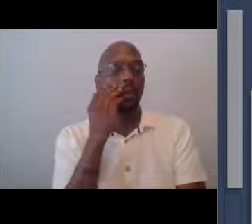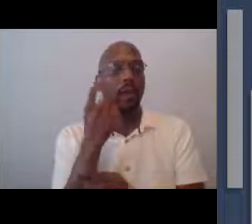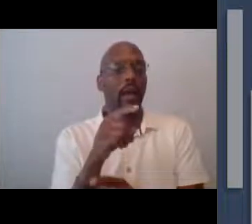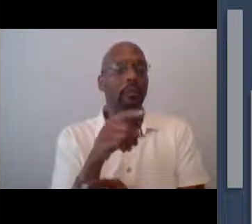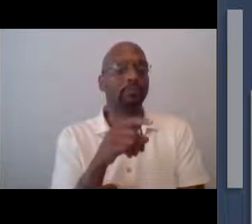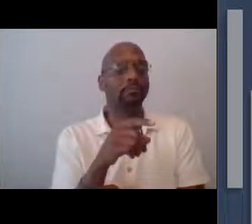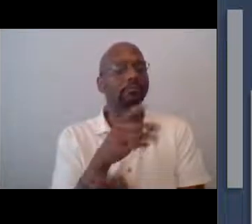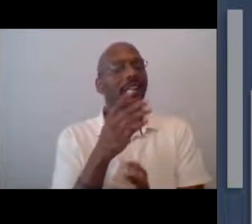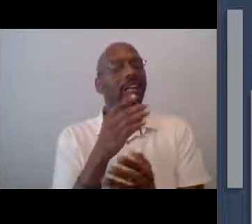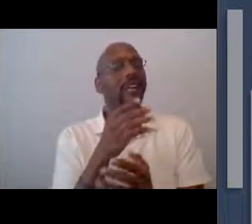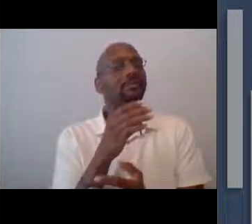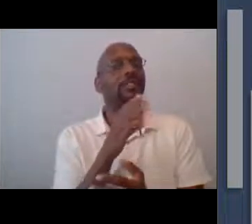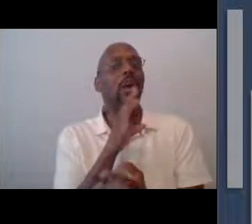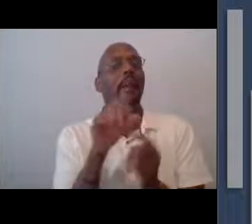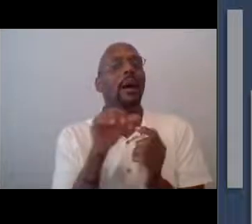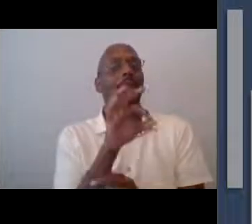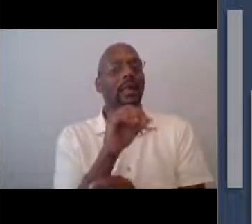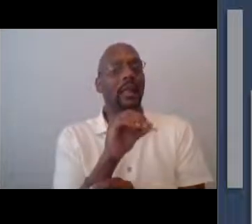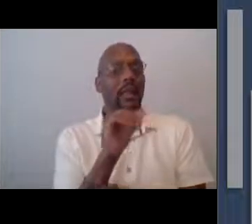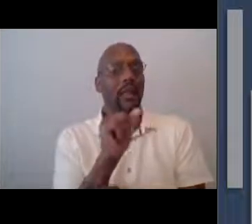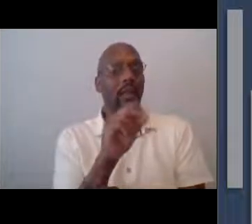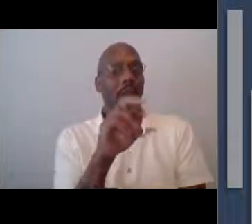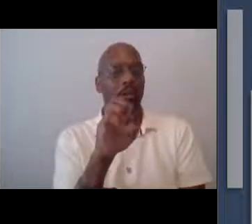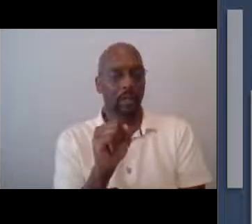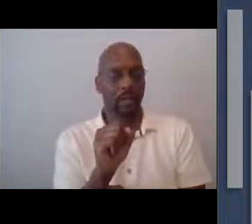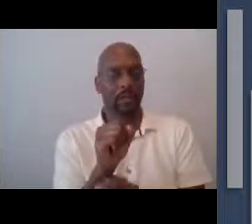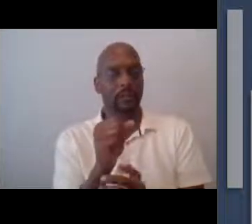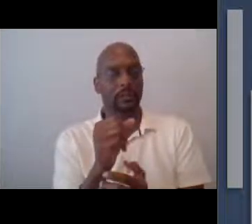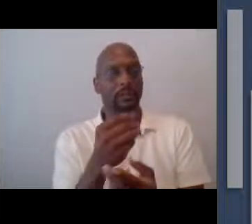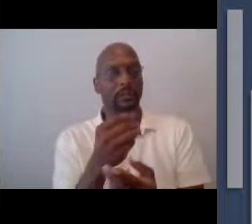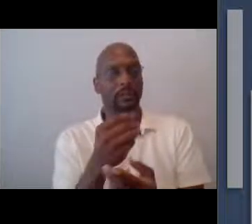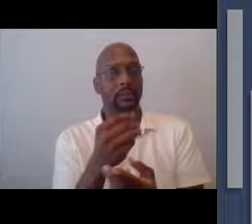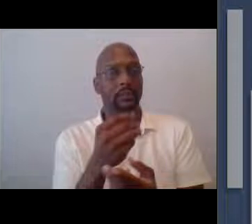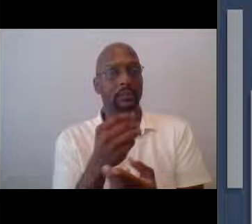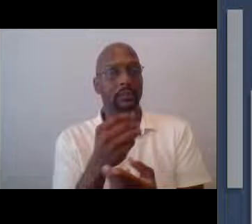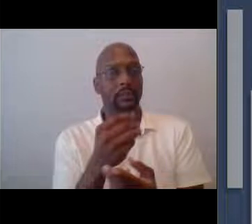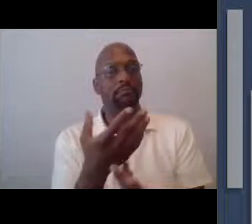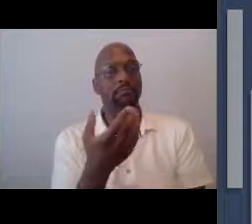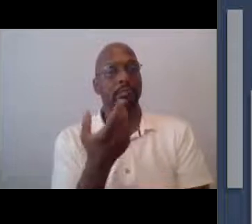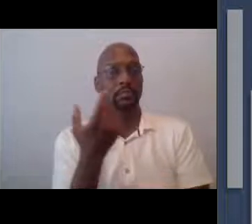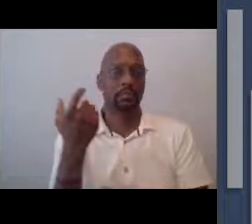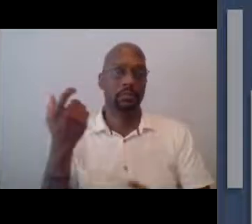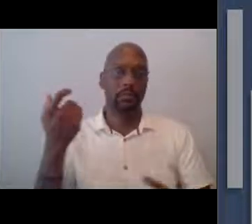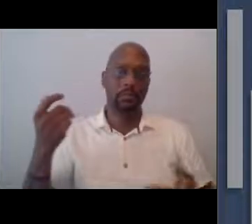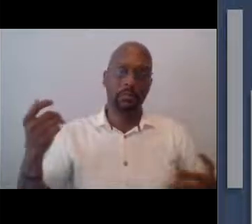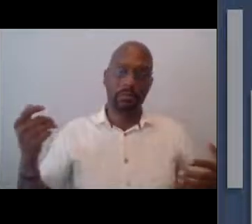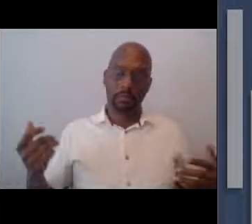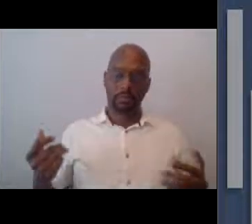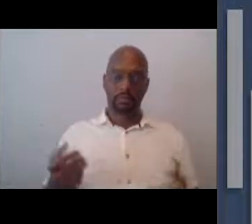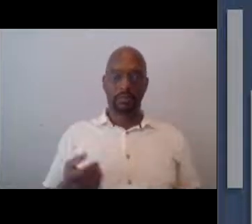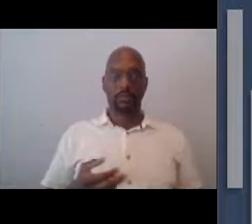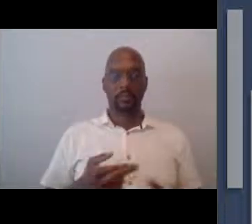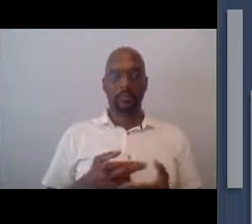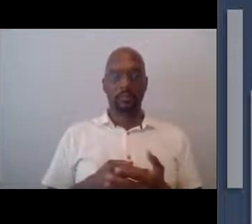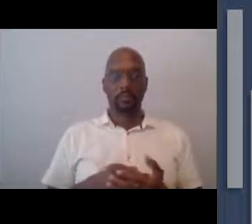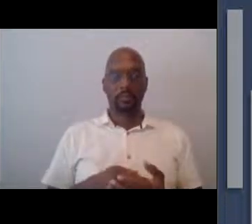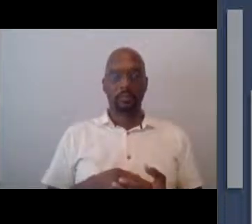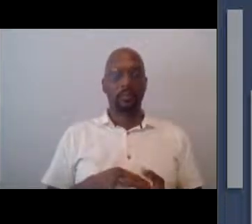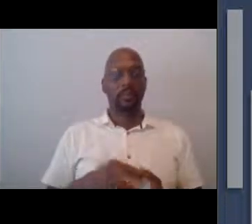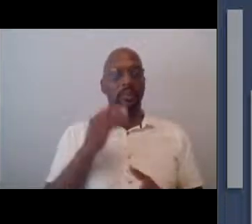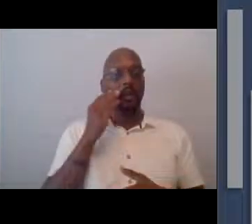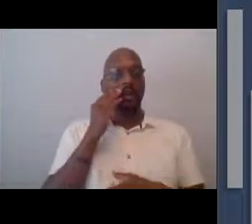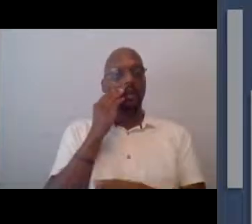acres of beautiful plantings and soccer fields. Right. And I hope we can do more because we use urban forestry. Well, Presidio Parkway is an example of that right